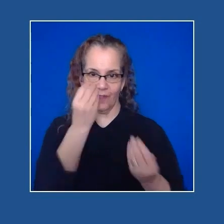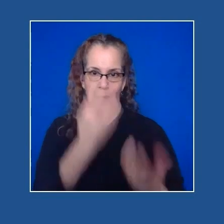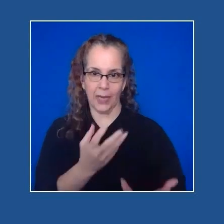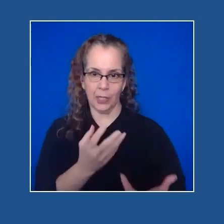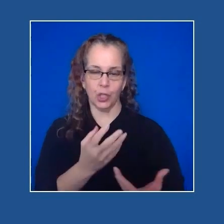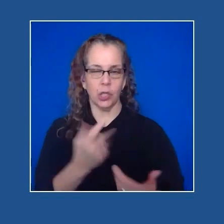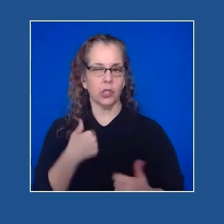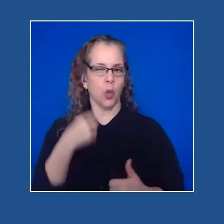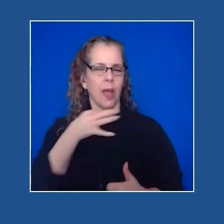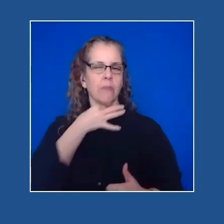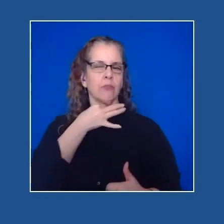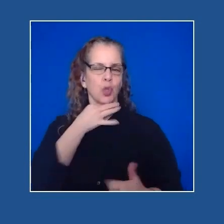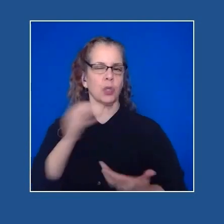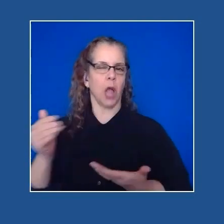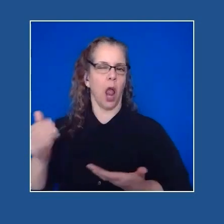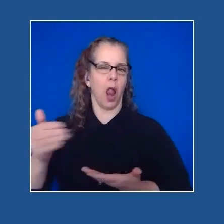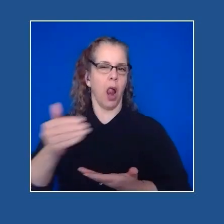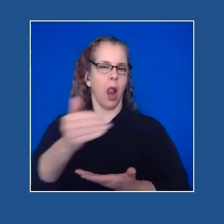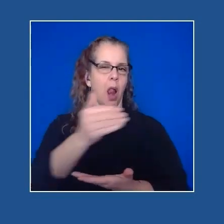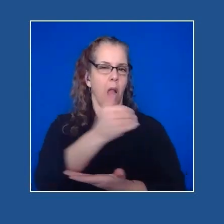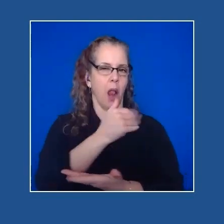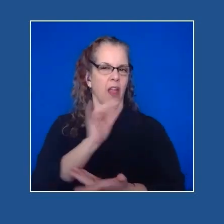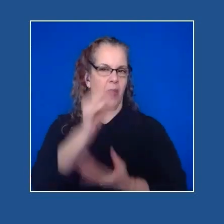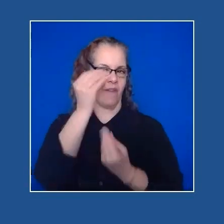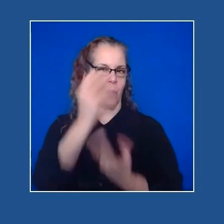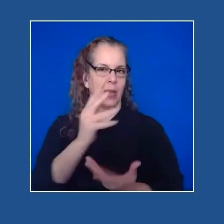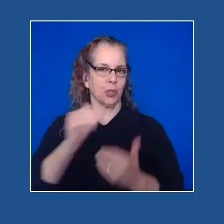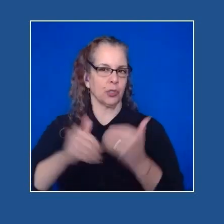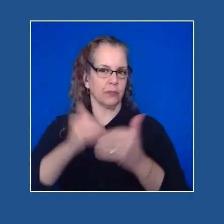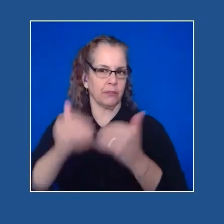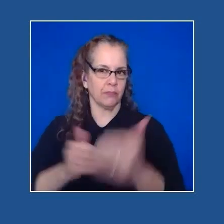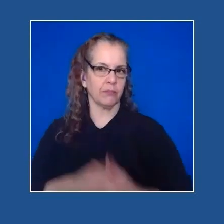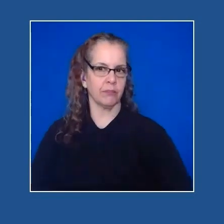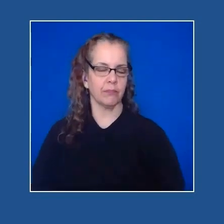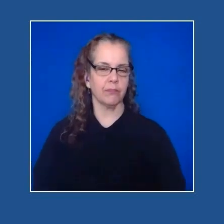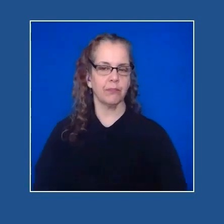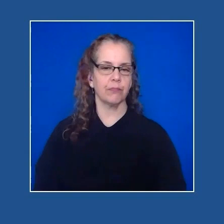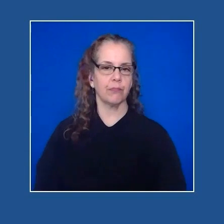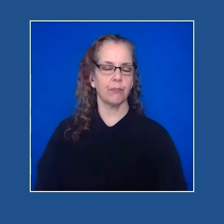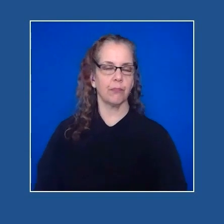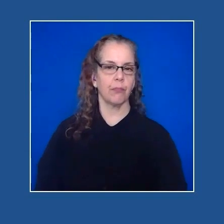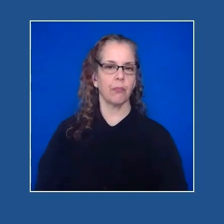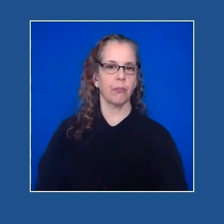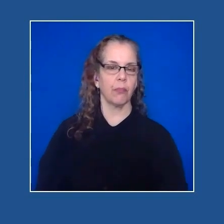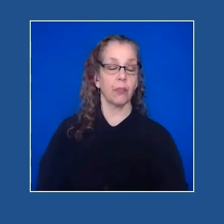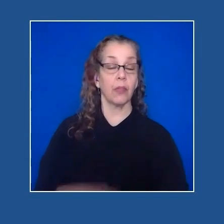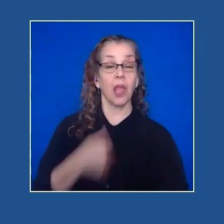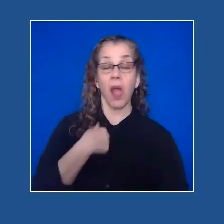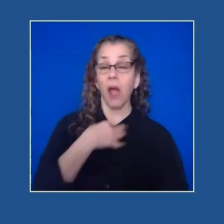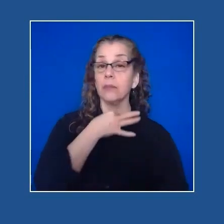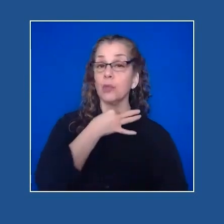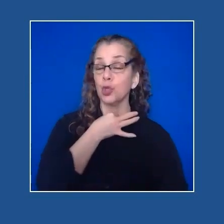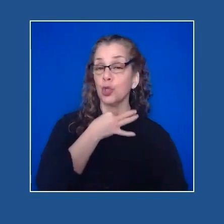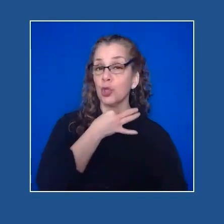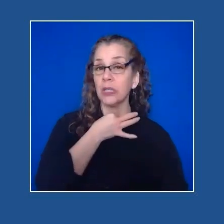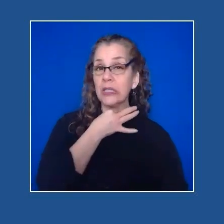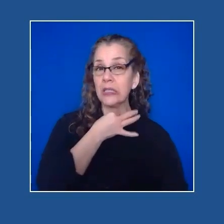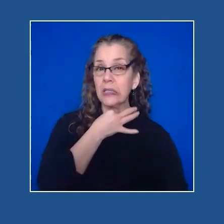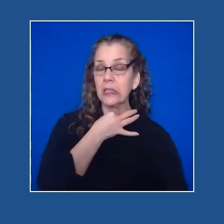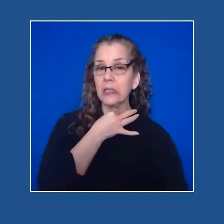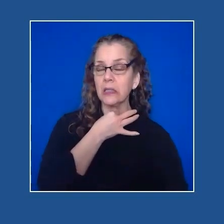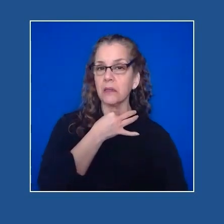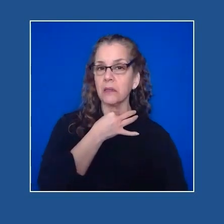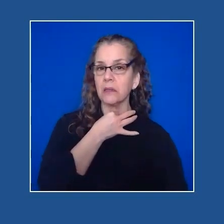collecting that data as we go. And ultimately, I'm really curious about how a program like this could